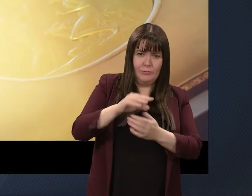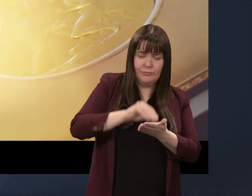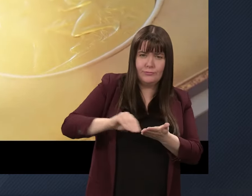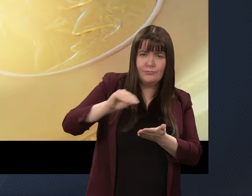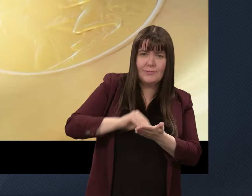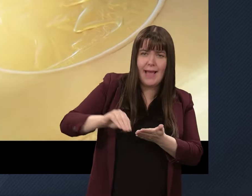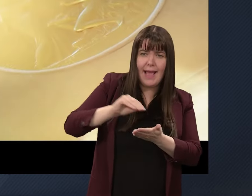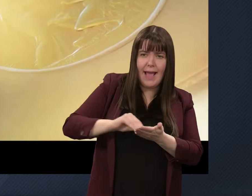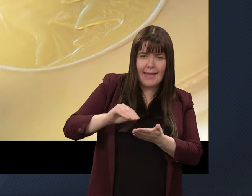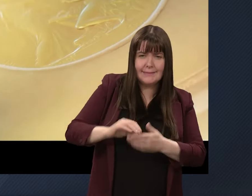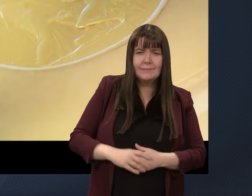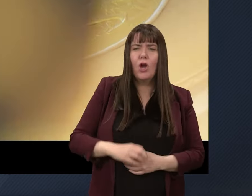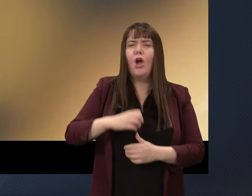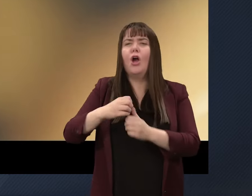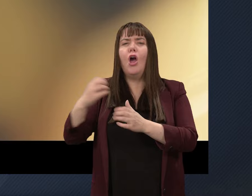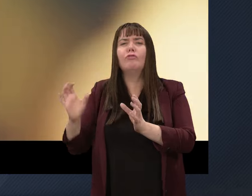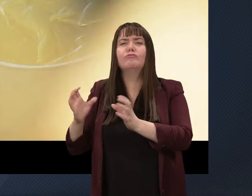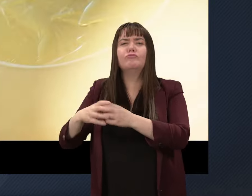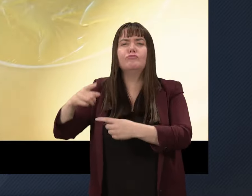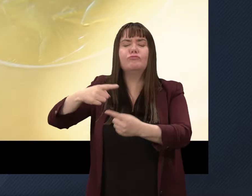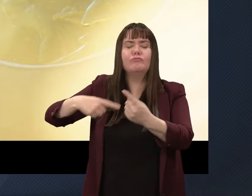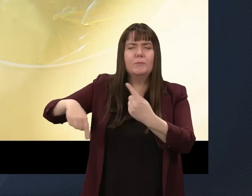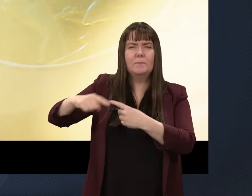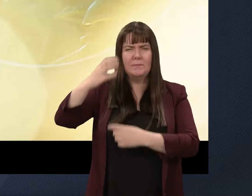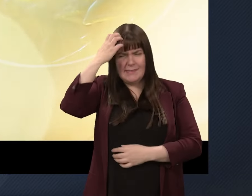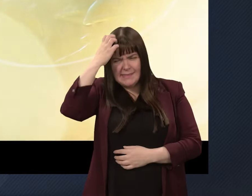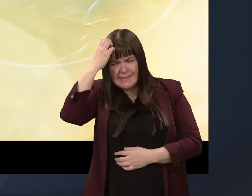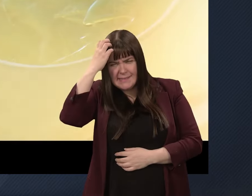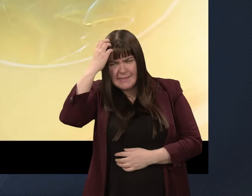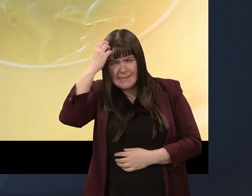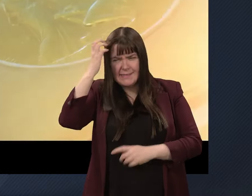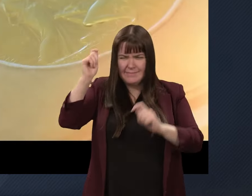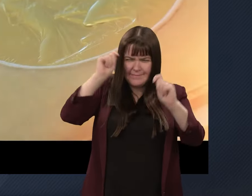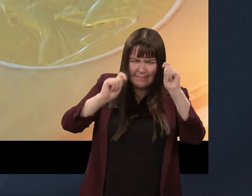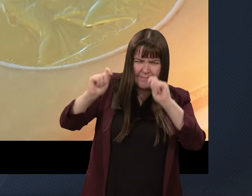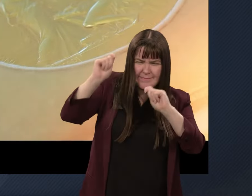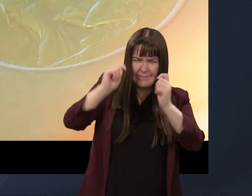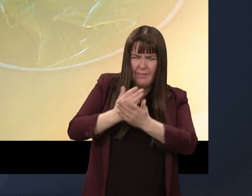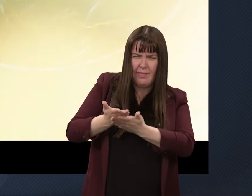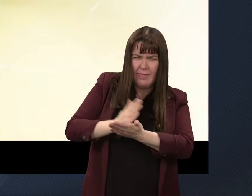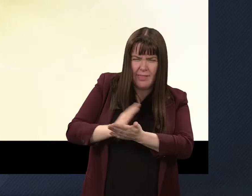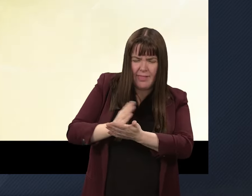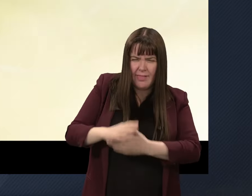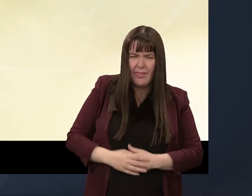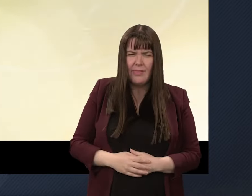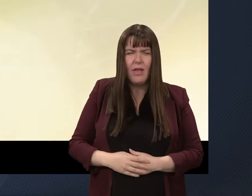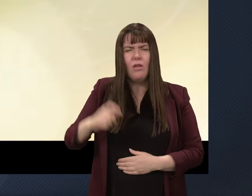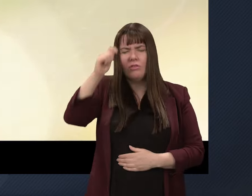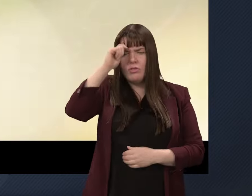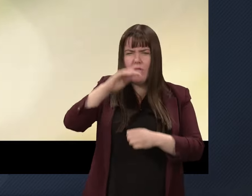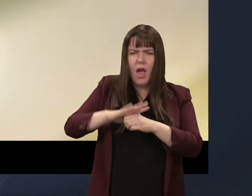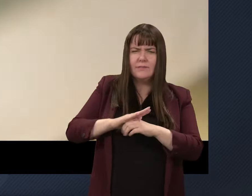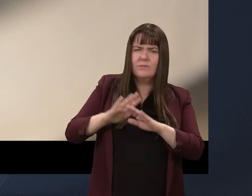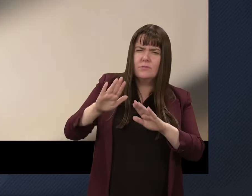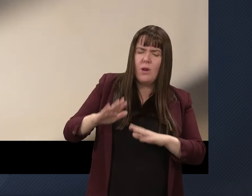There hide before he had been beaten into prose, that noble blade the muses buckled on, there one that